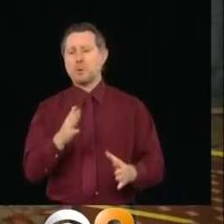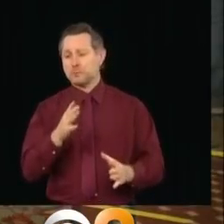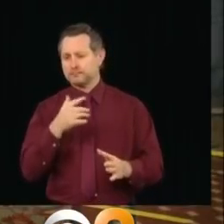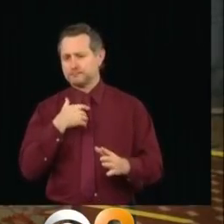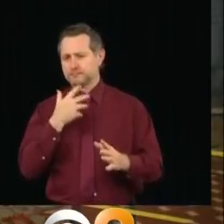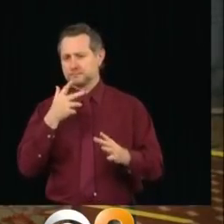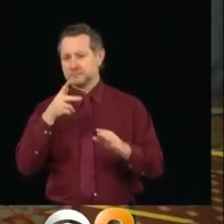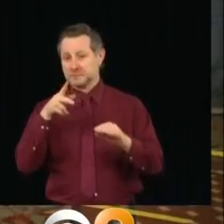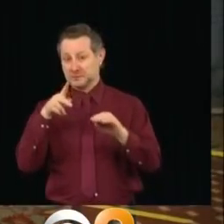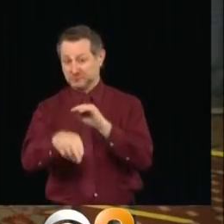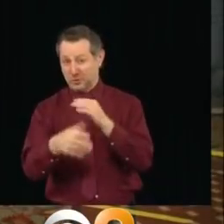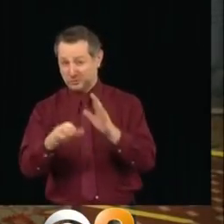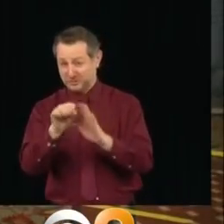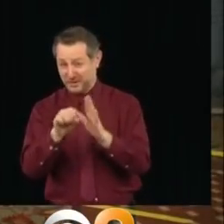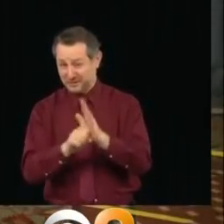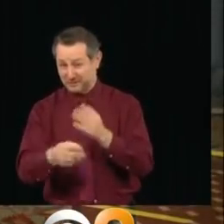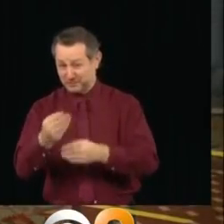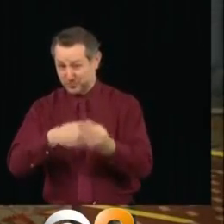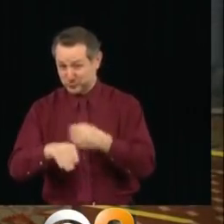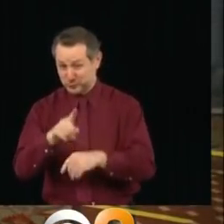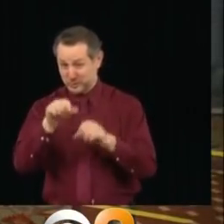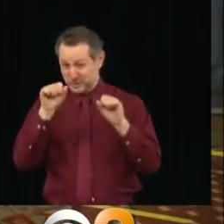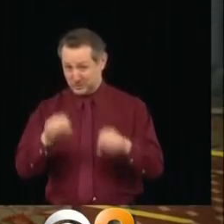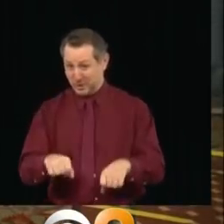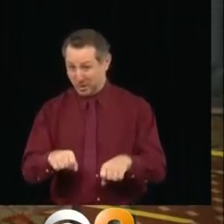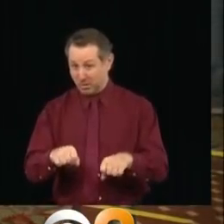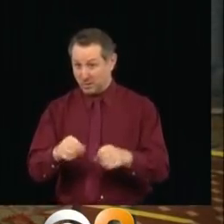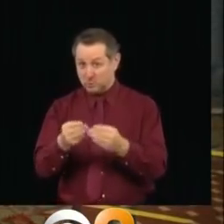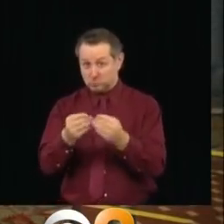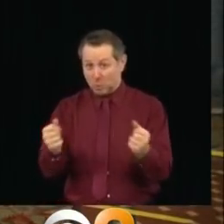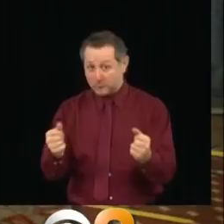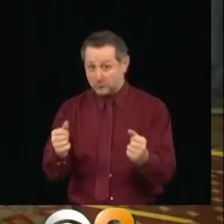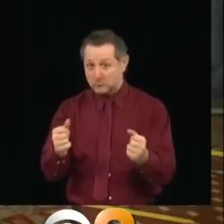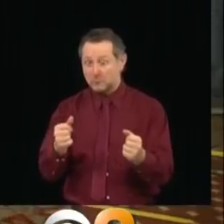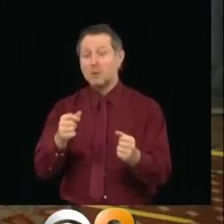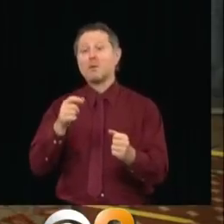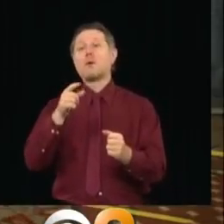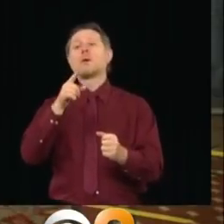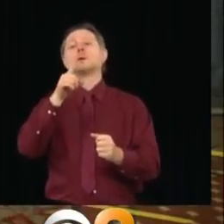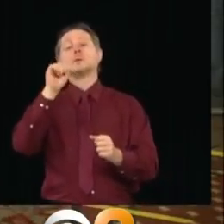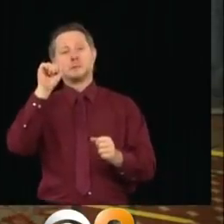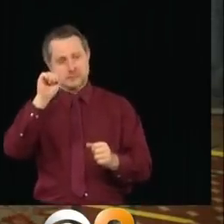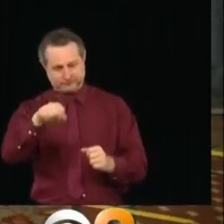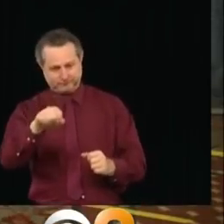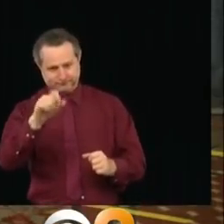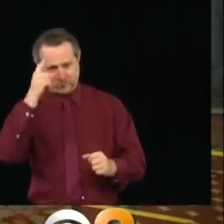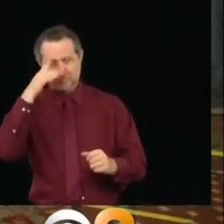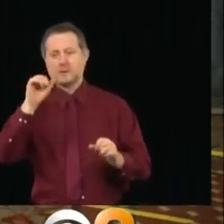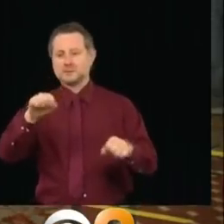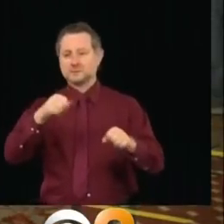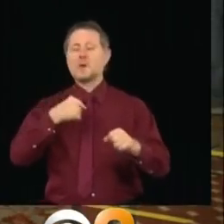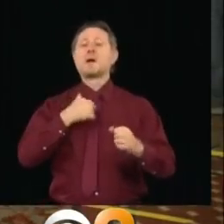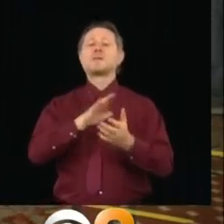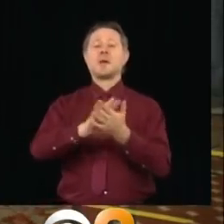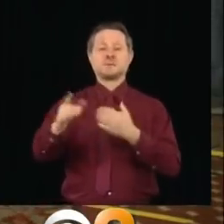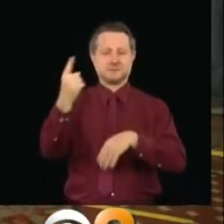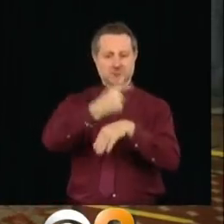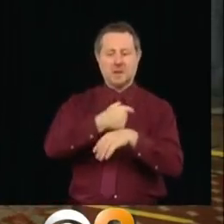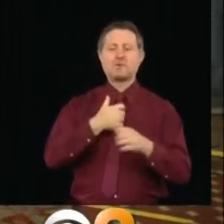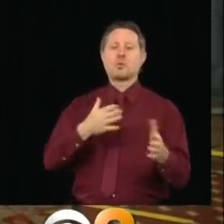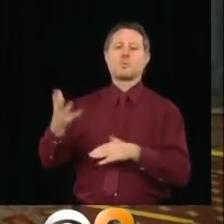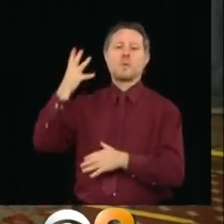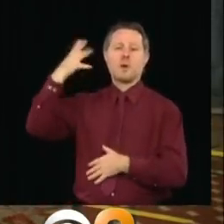those cuts back? Yes. Okay, it's a nice day. I'm going to go out and get some.